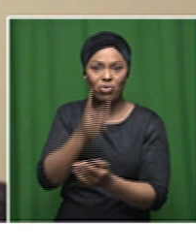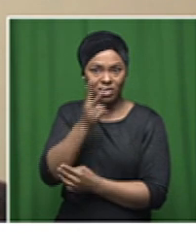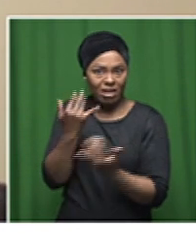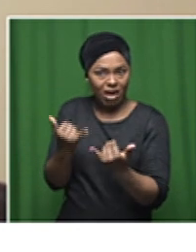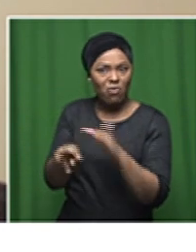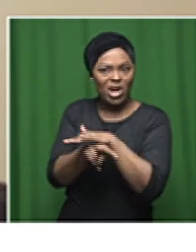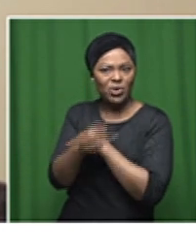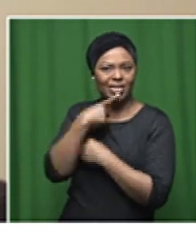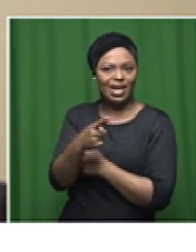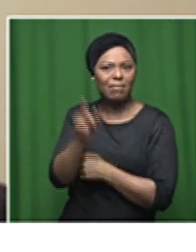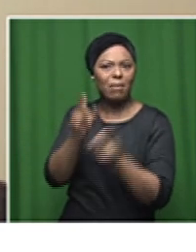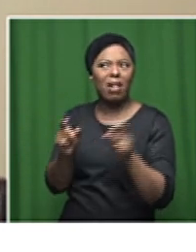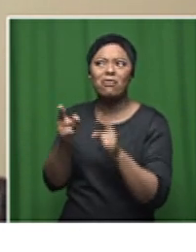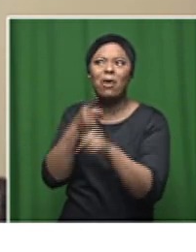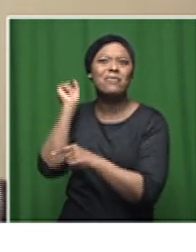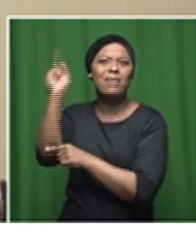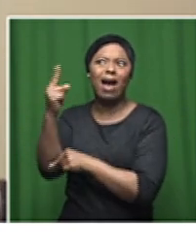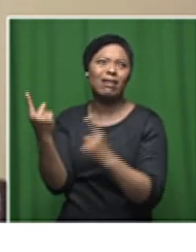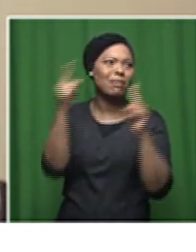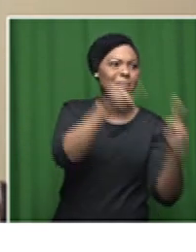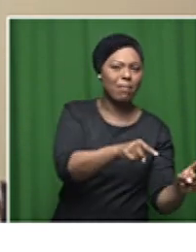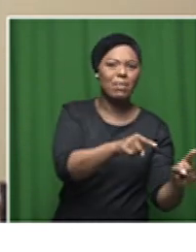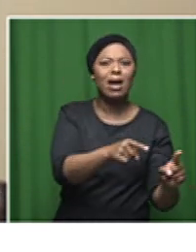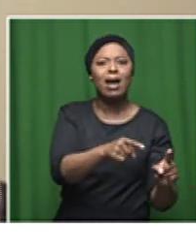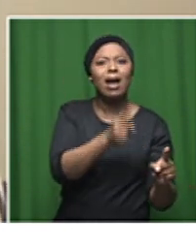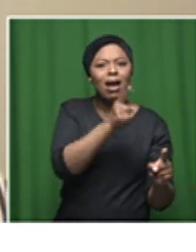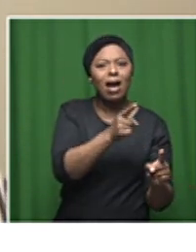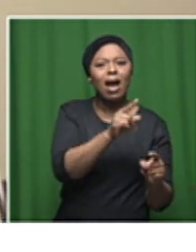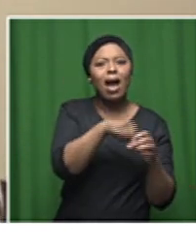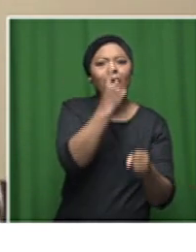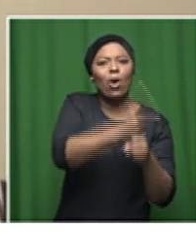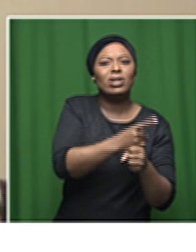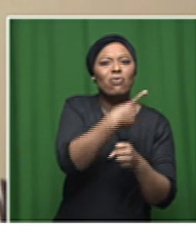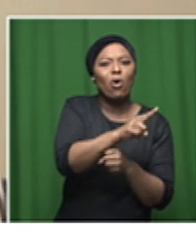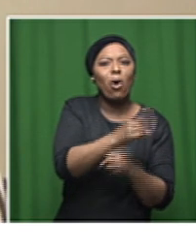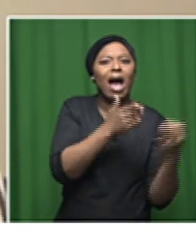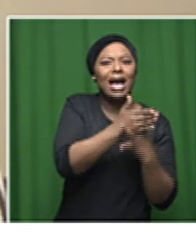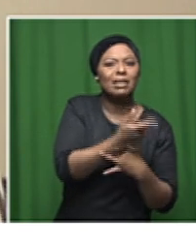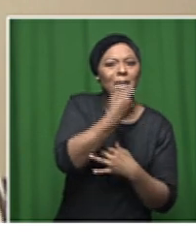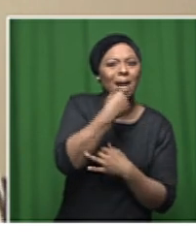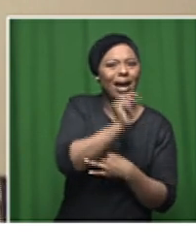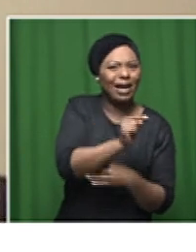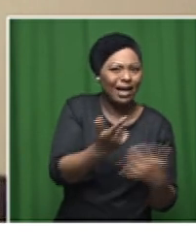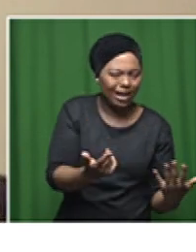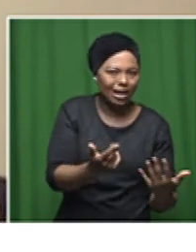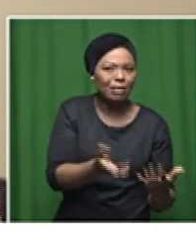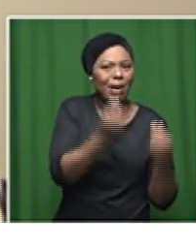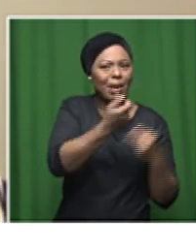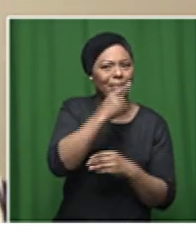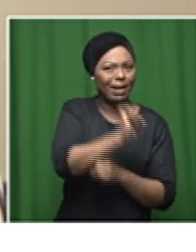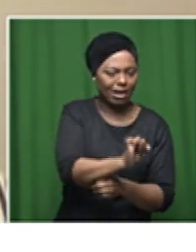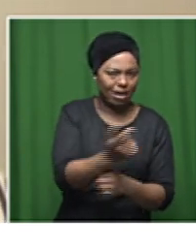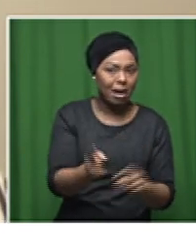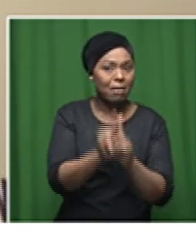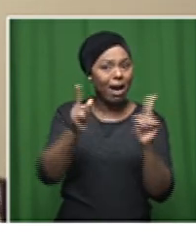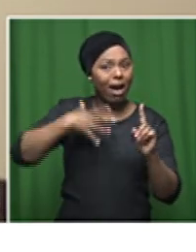to access medication, which is very depressing. But then we also know that other challenges that we are